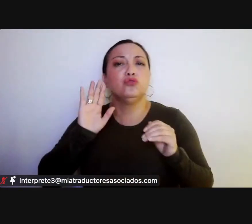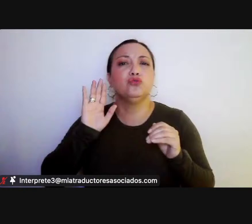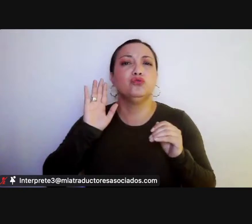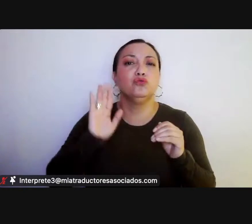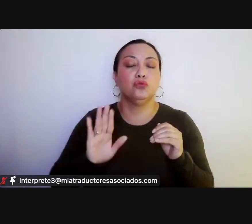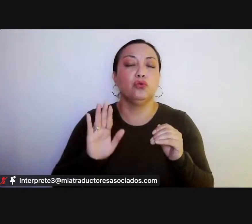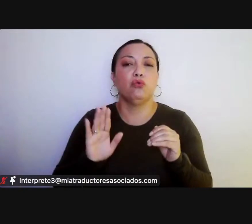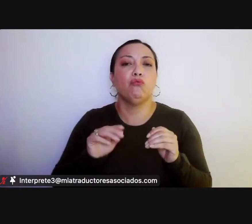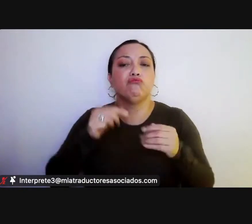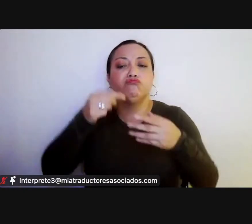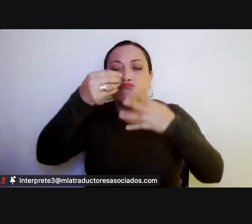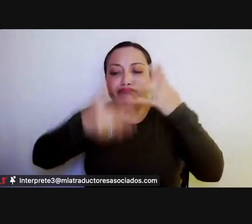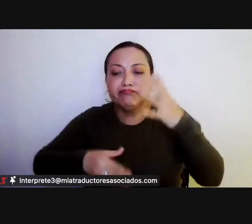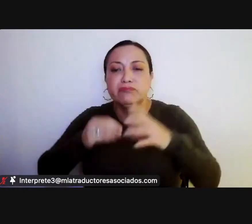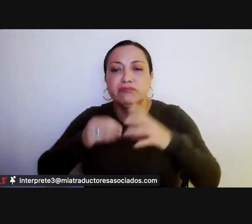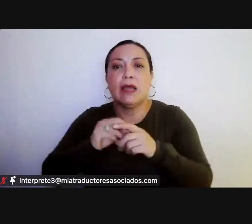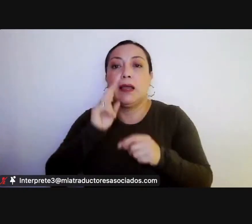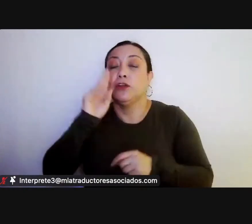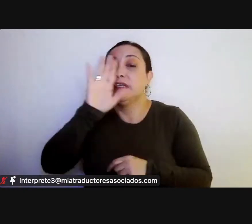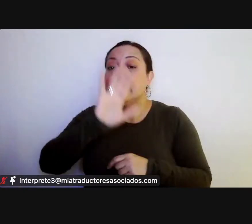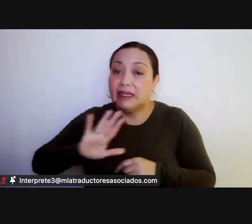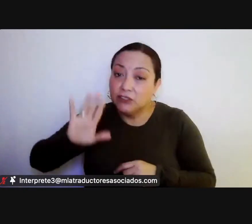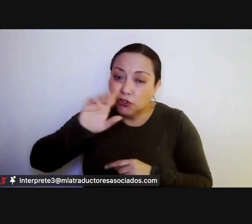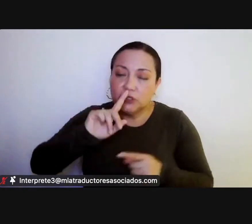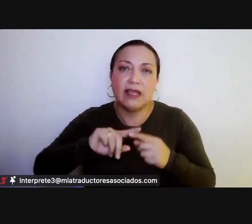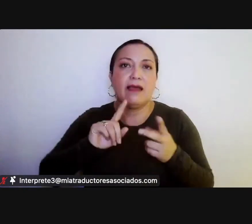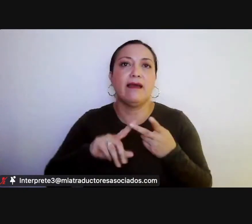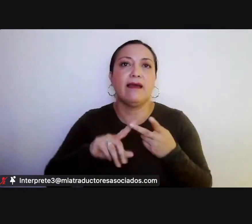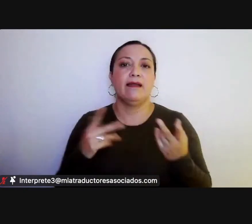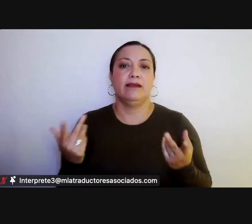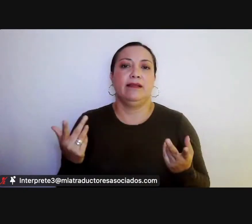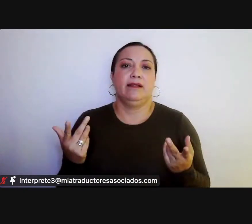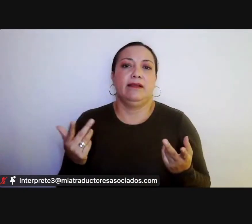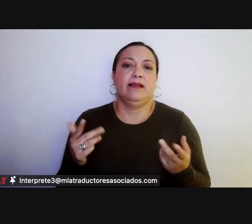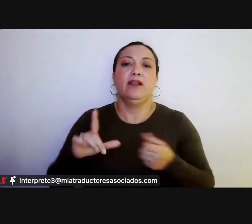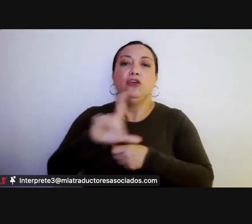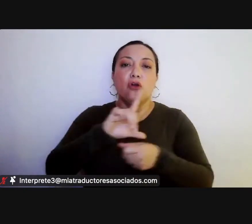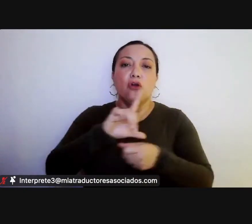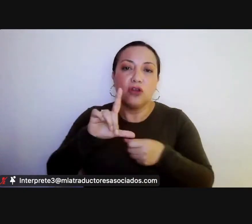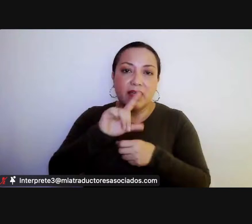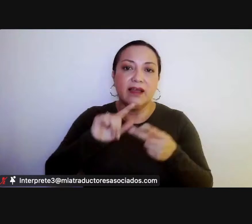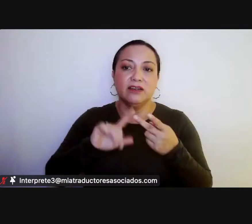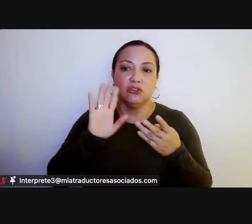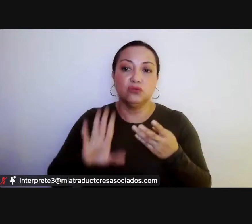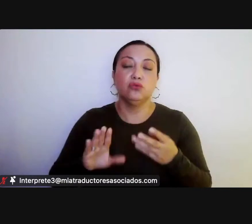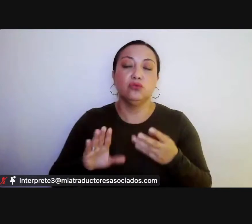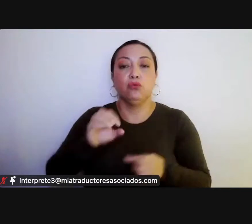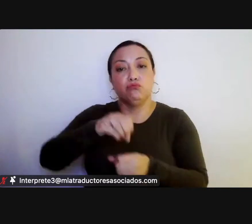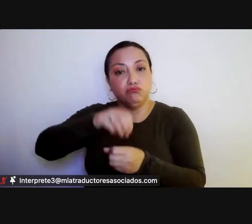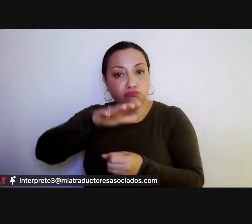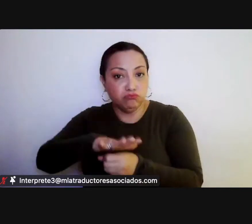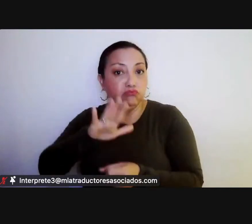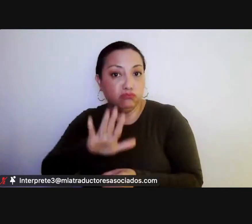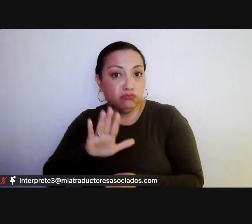of inequalities disaggregated at national level, local level, or